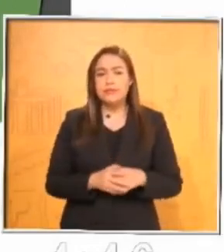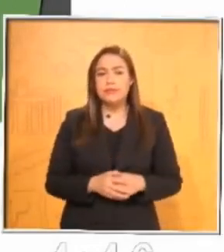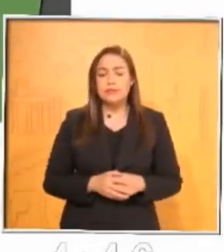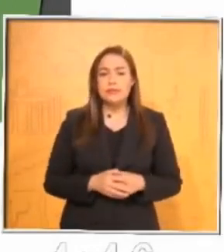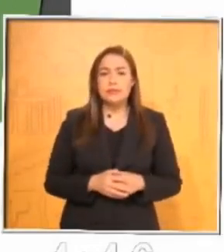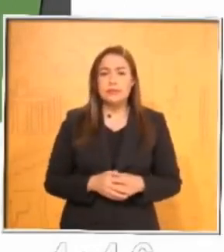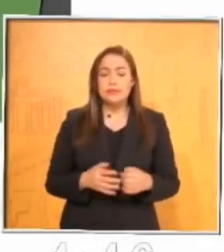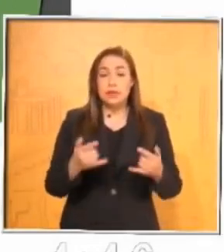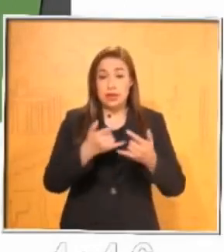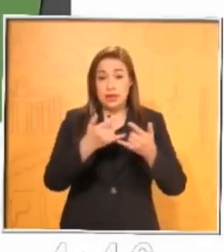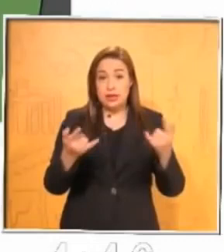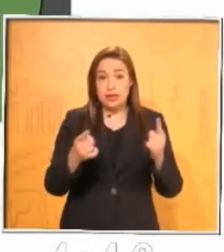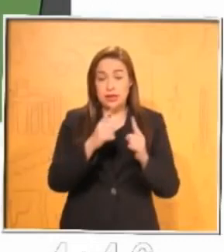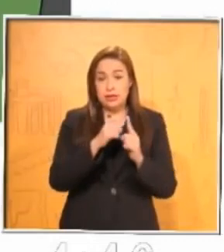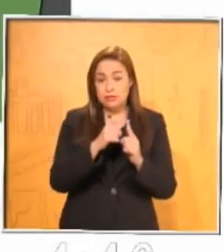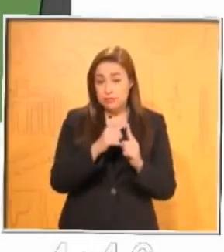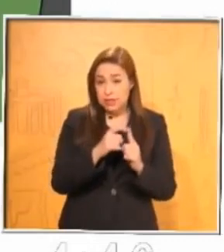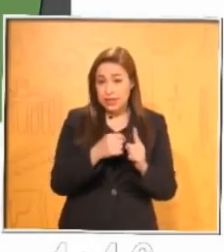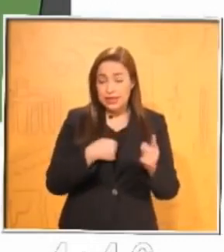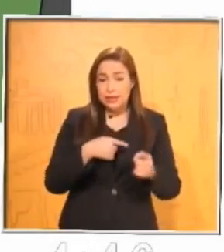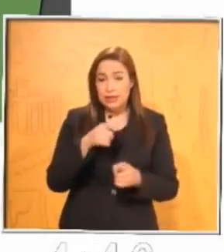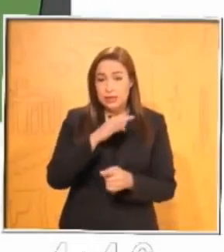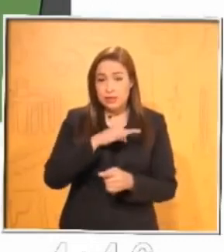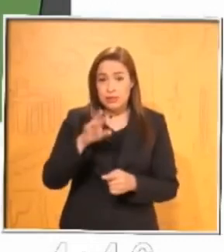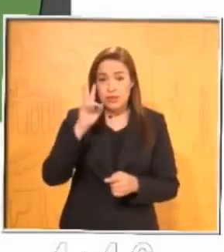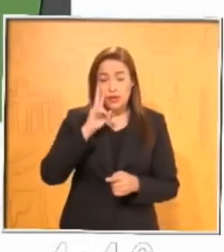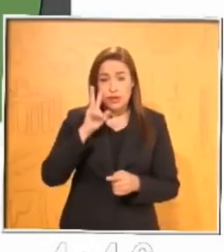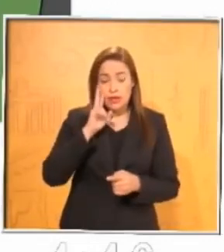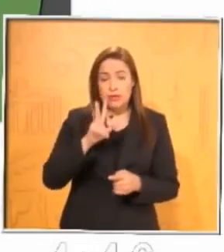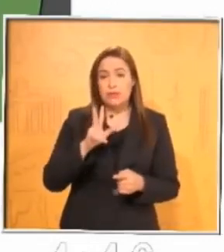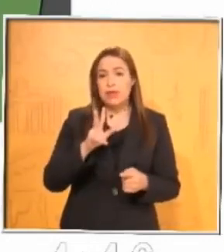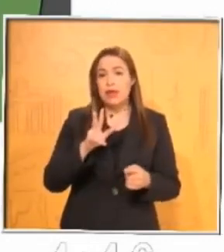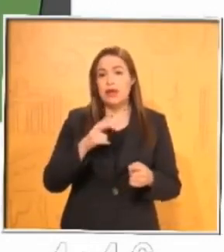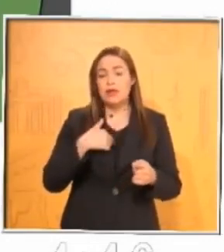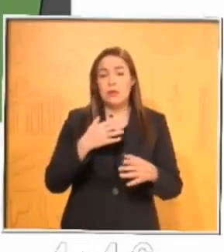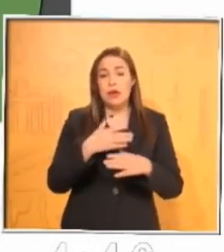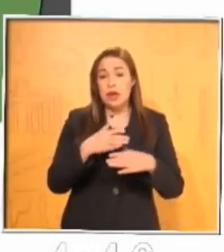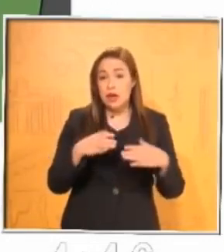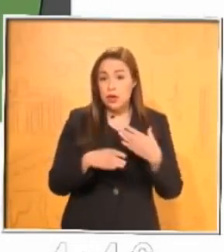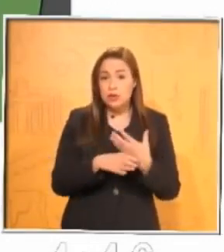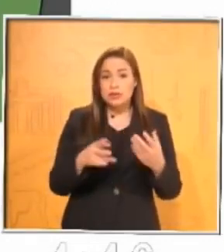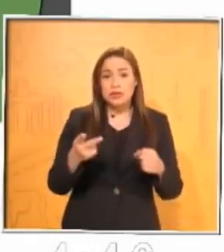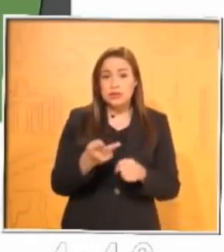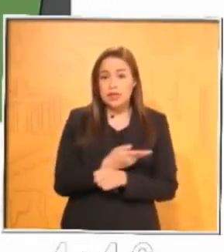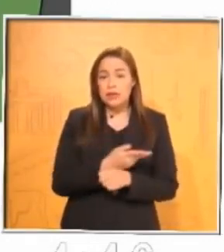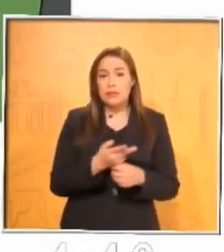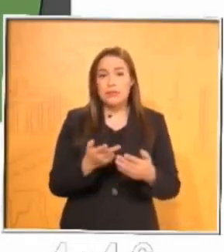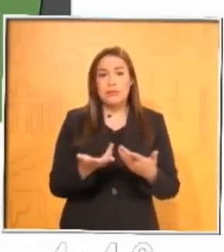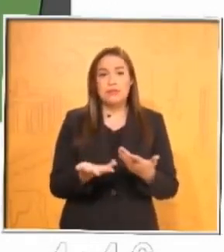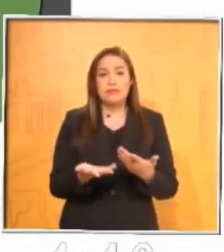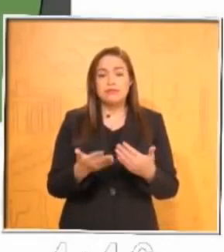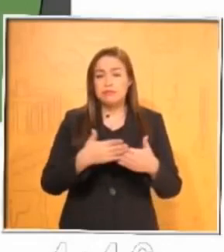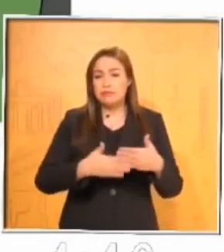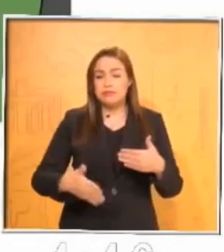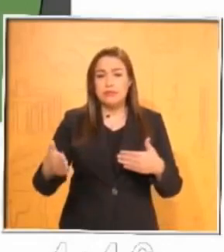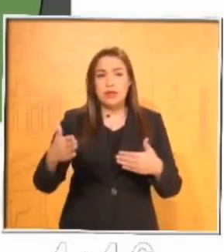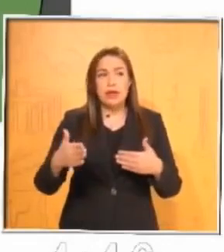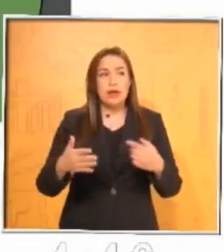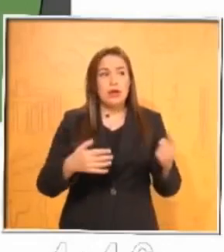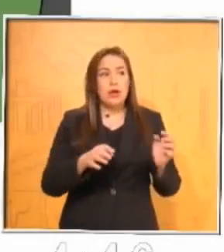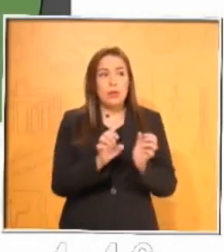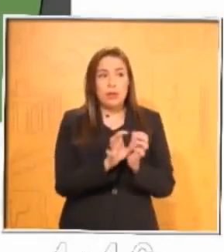that has 4 panels, you can read the text. It says, "Hey, Ma, look at